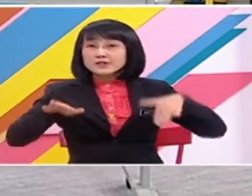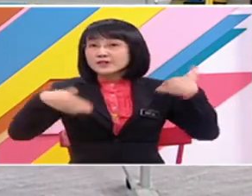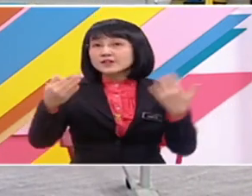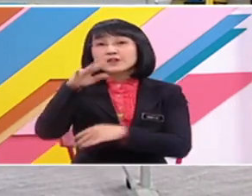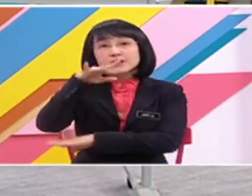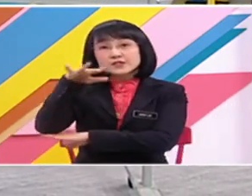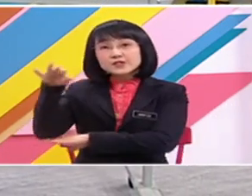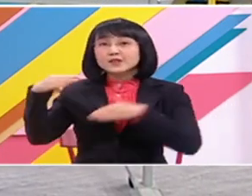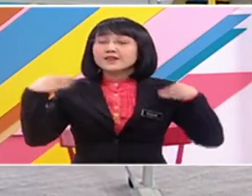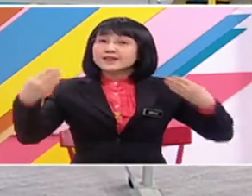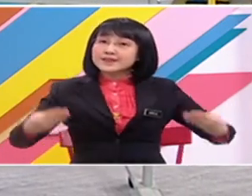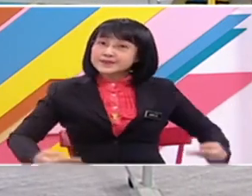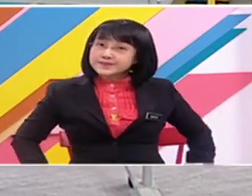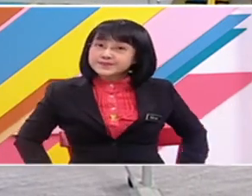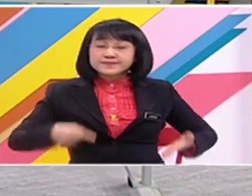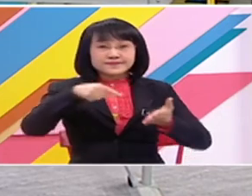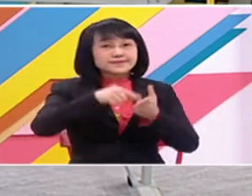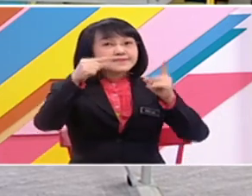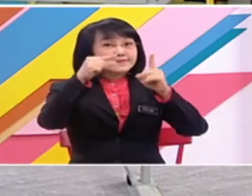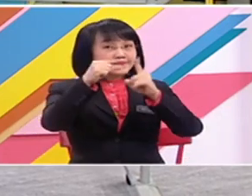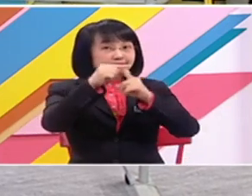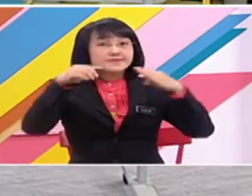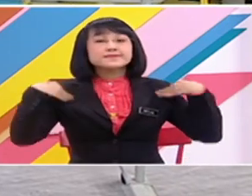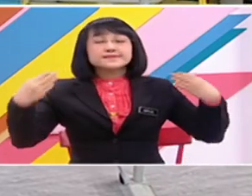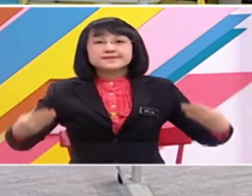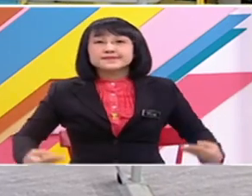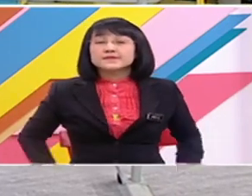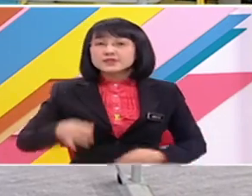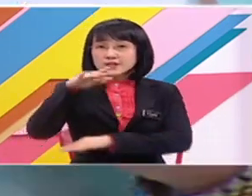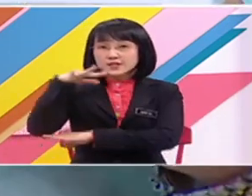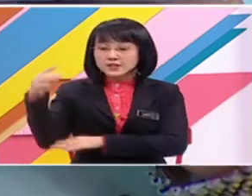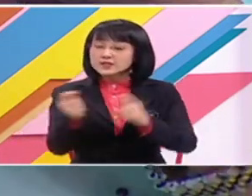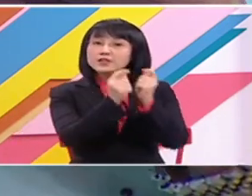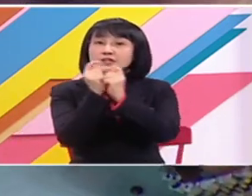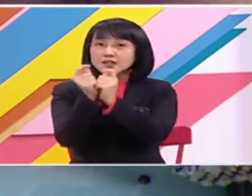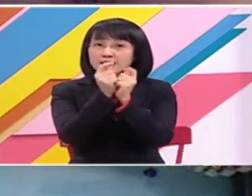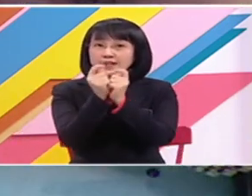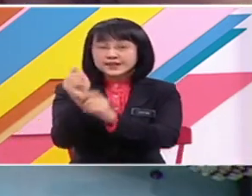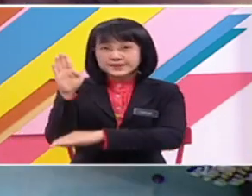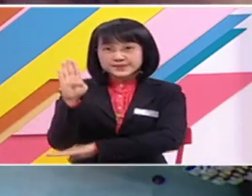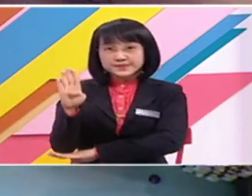blouse? Okay, this is the word of blouse. Okay, let's spell together.